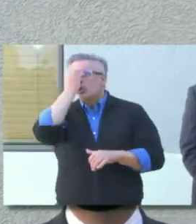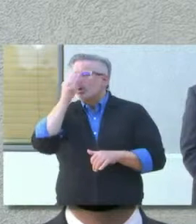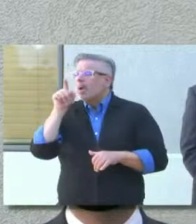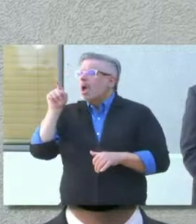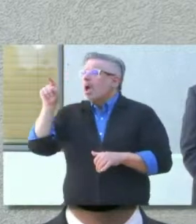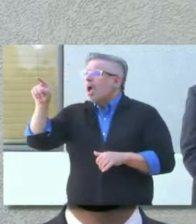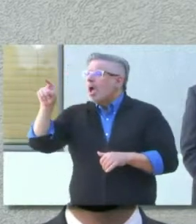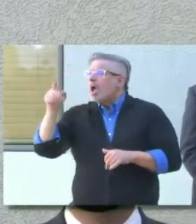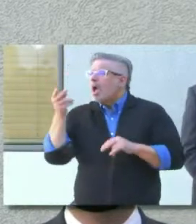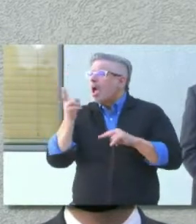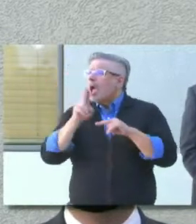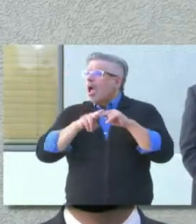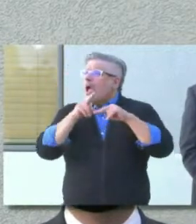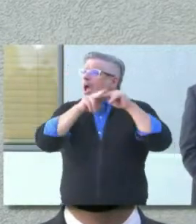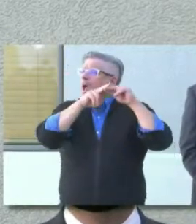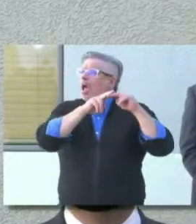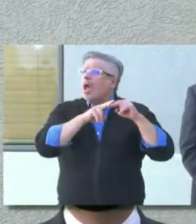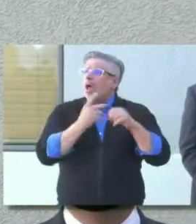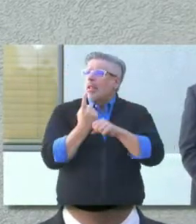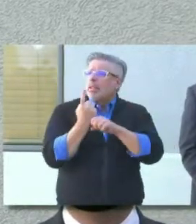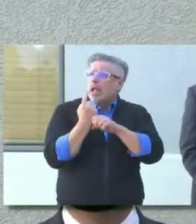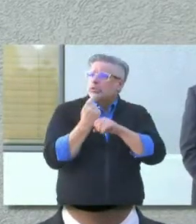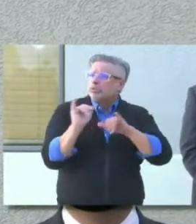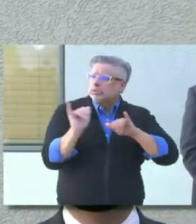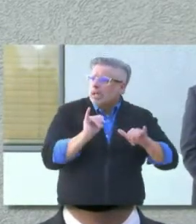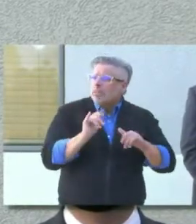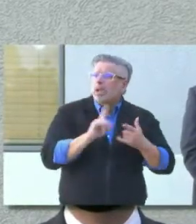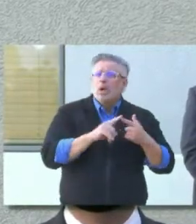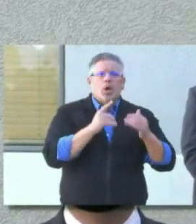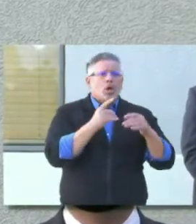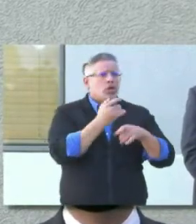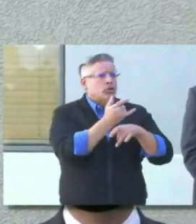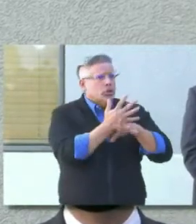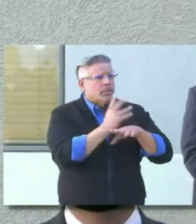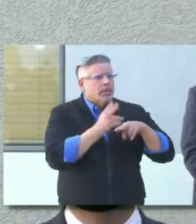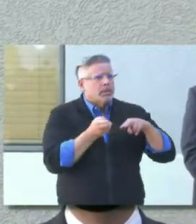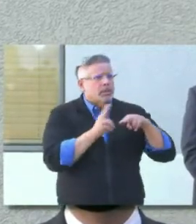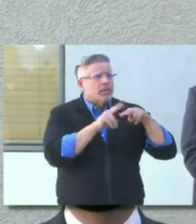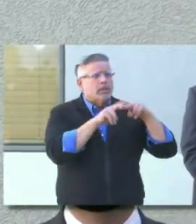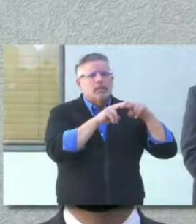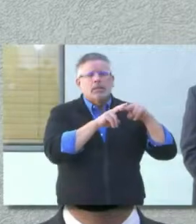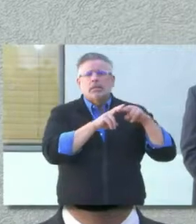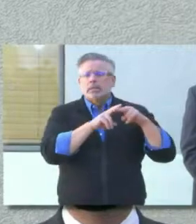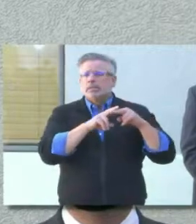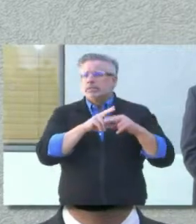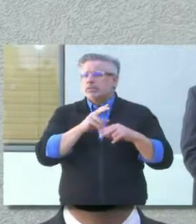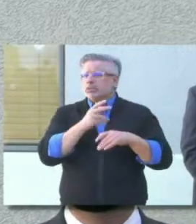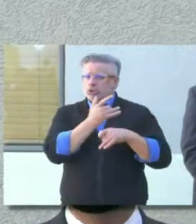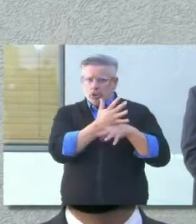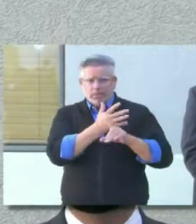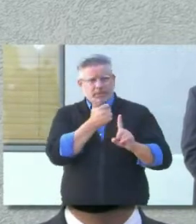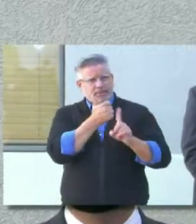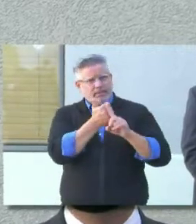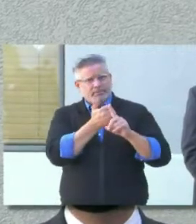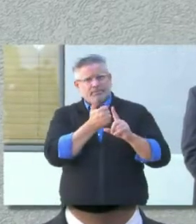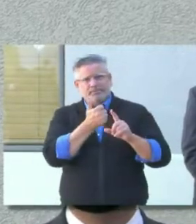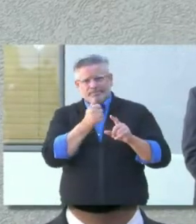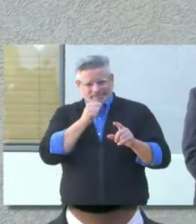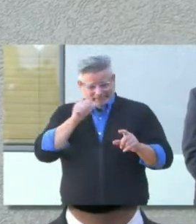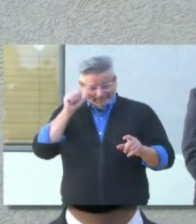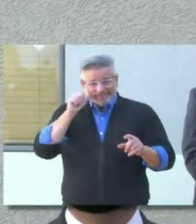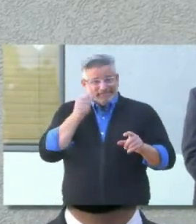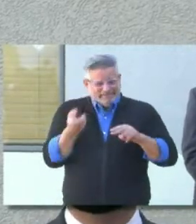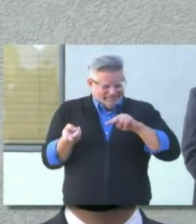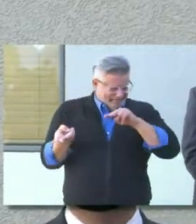not dissimilar to last year in countries like Germany. Germany actually had record-breaking cases the other day.